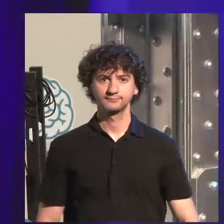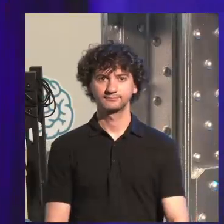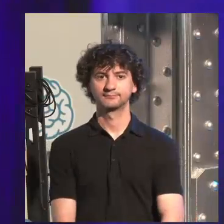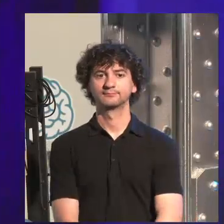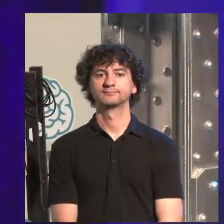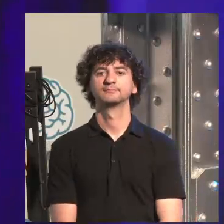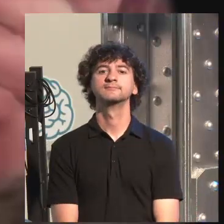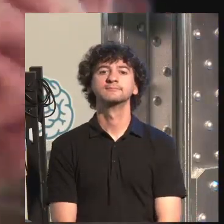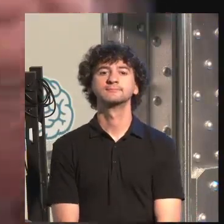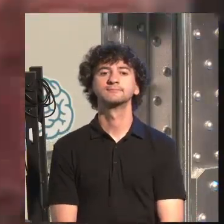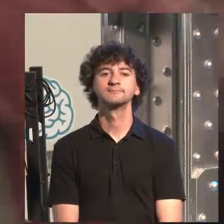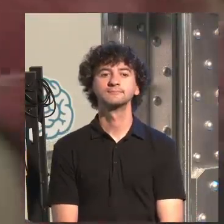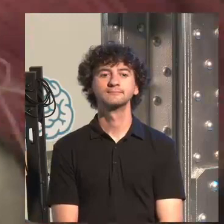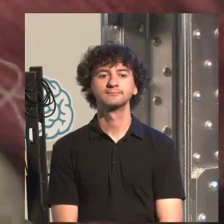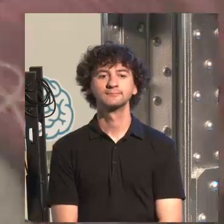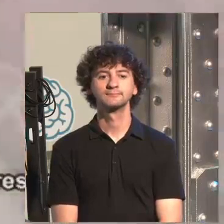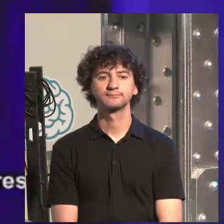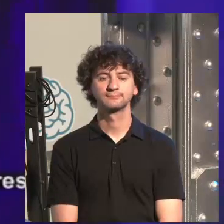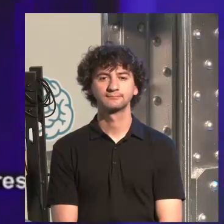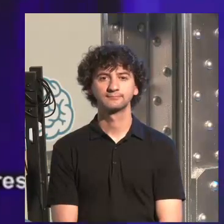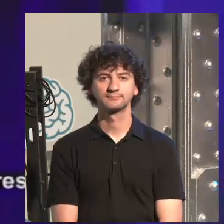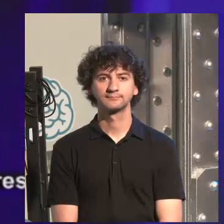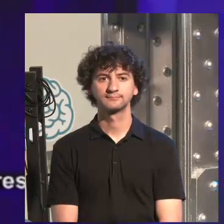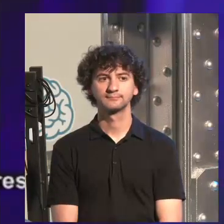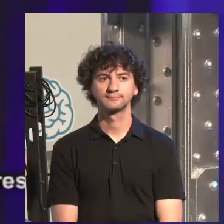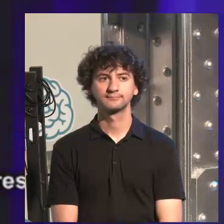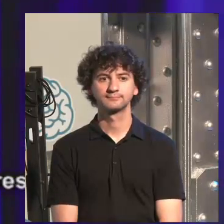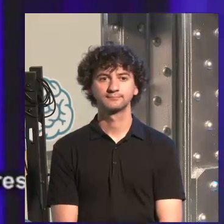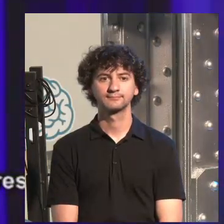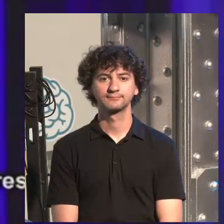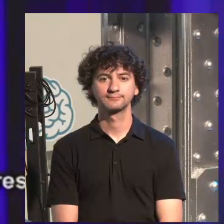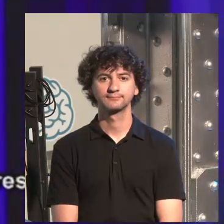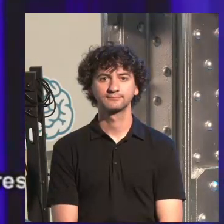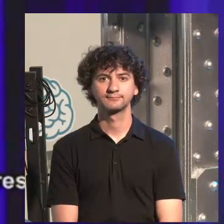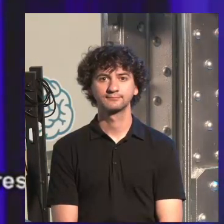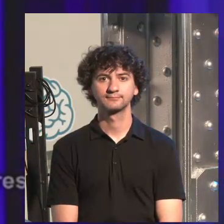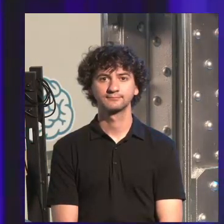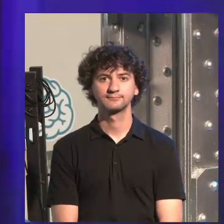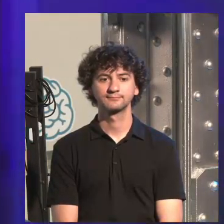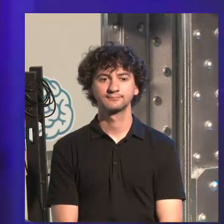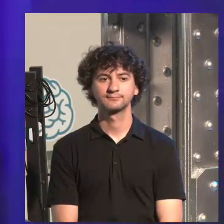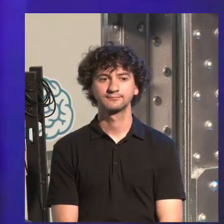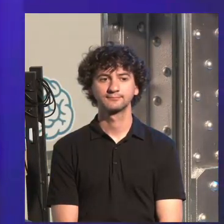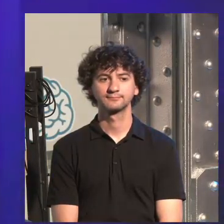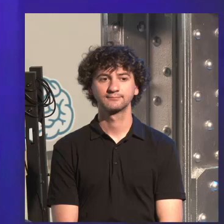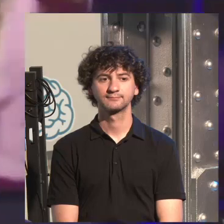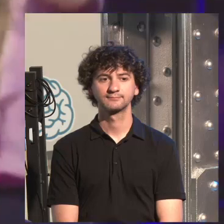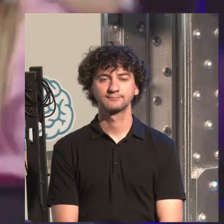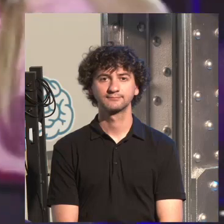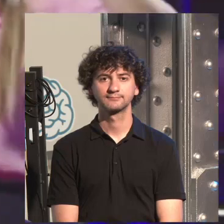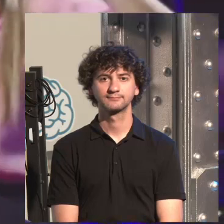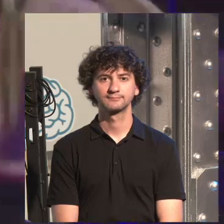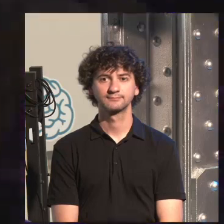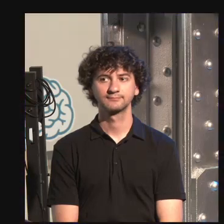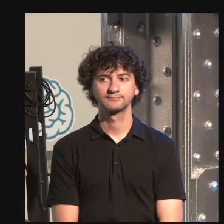enormous collage of what this present moment looks like, what it feels like, and what